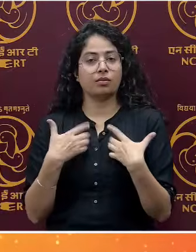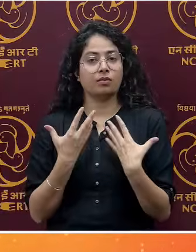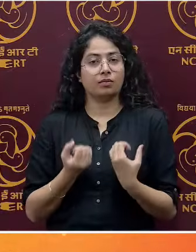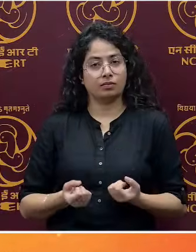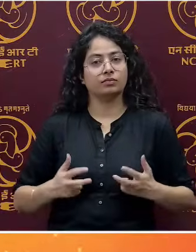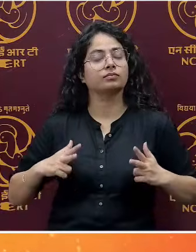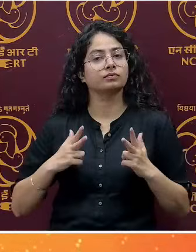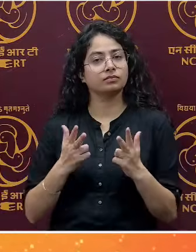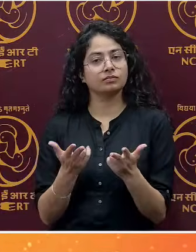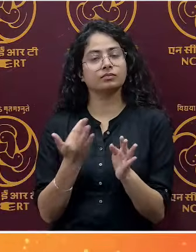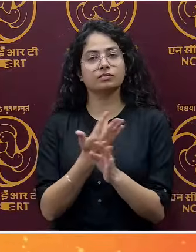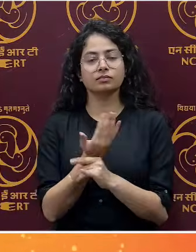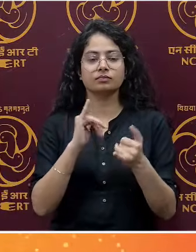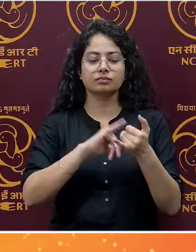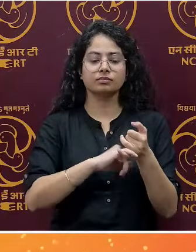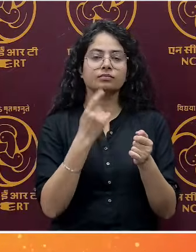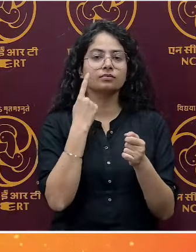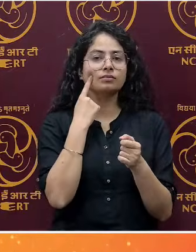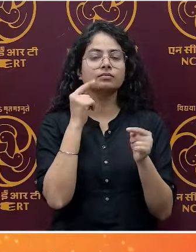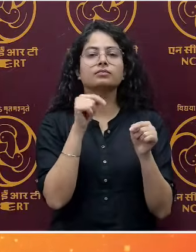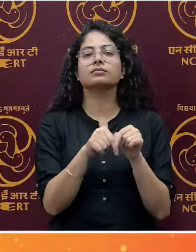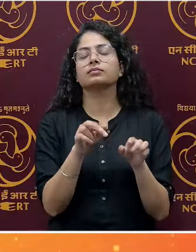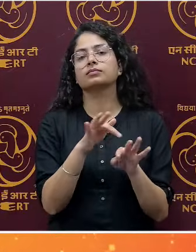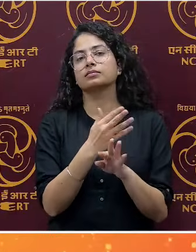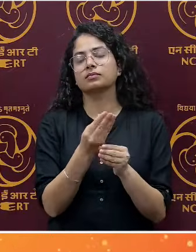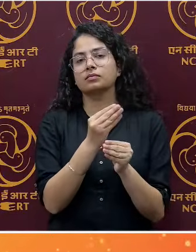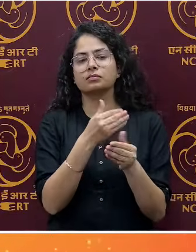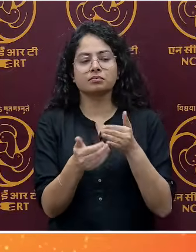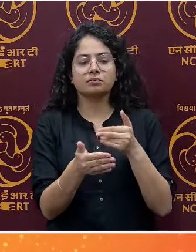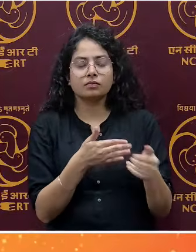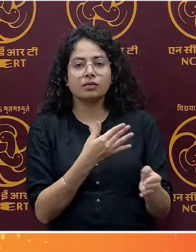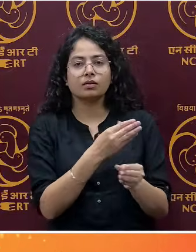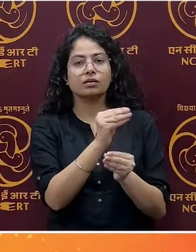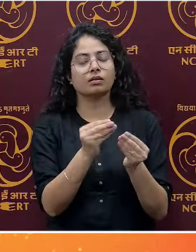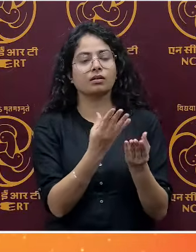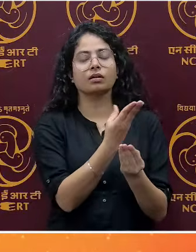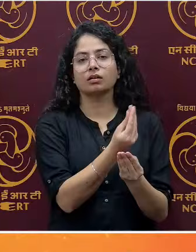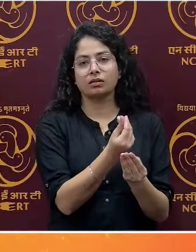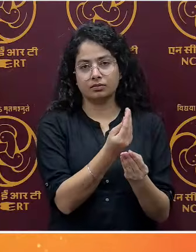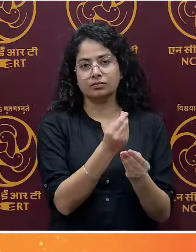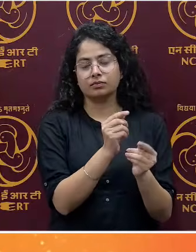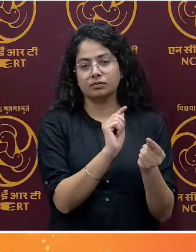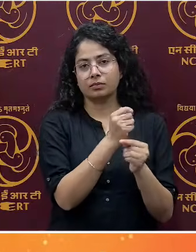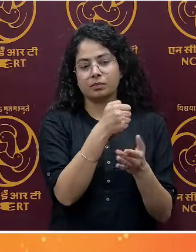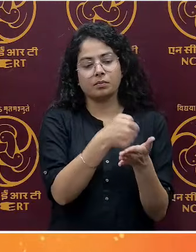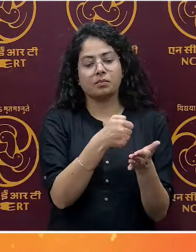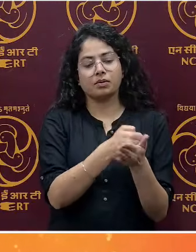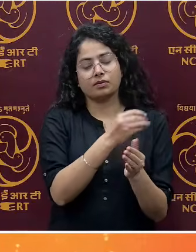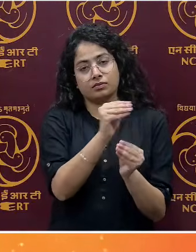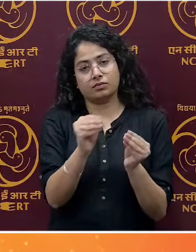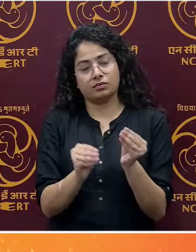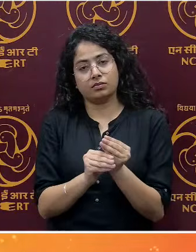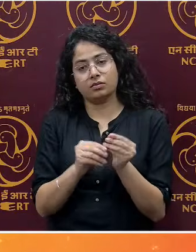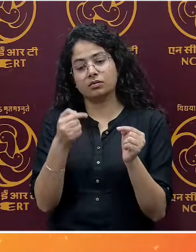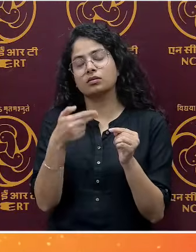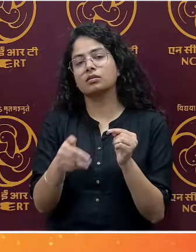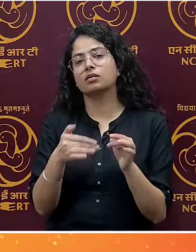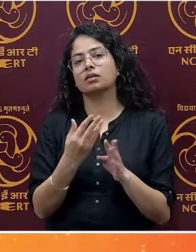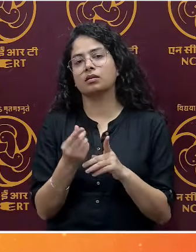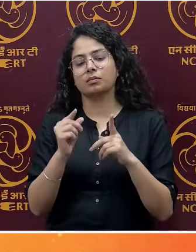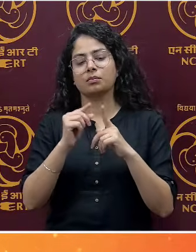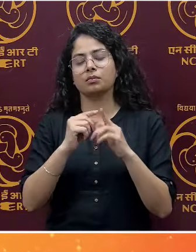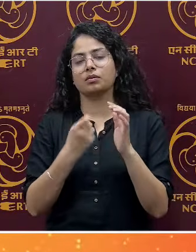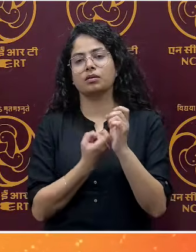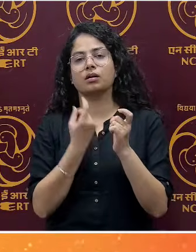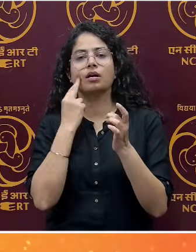users that simple interest is the extra amount earned on the initial amount, which we call as principal.